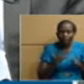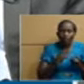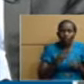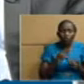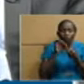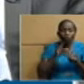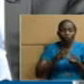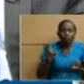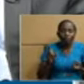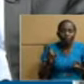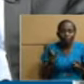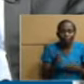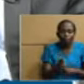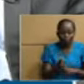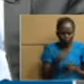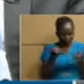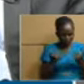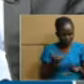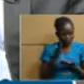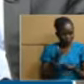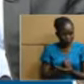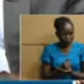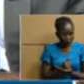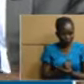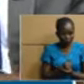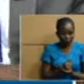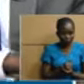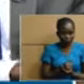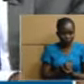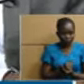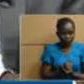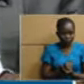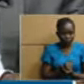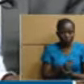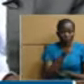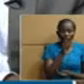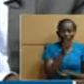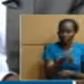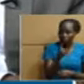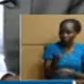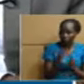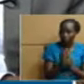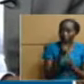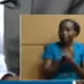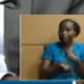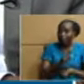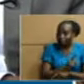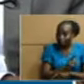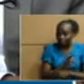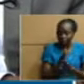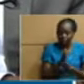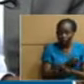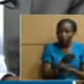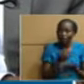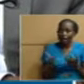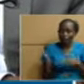from. And now, because the persons with disabilities were being employed